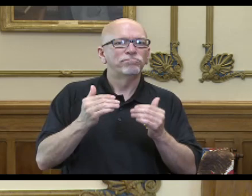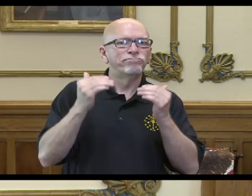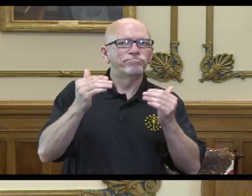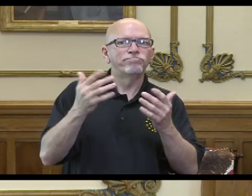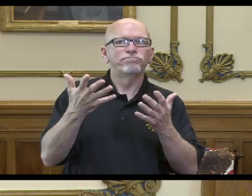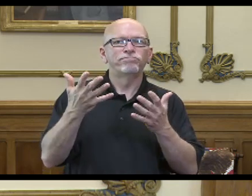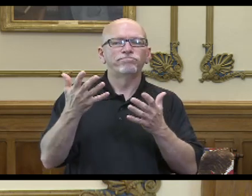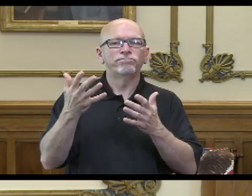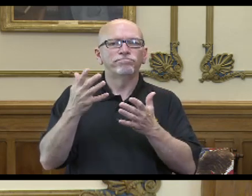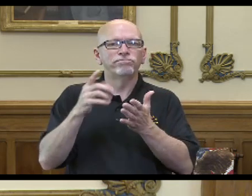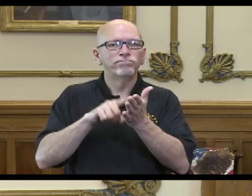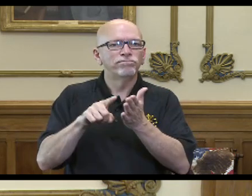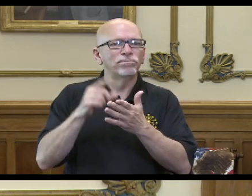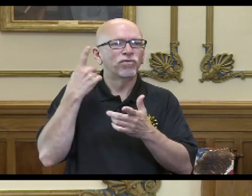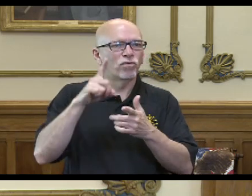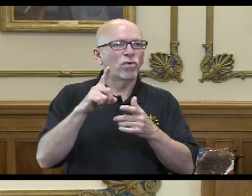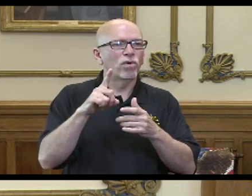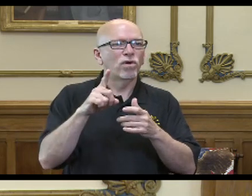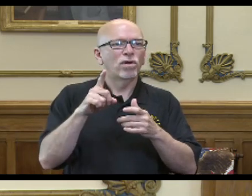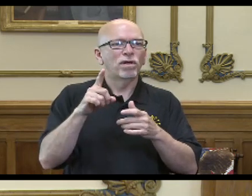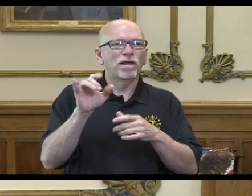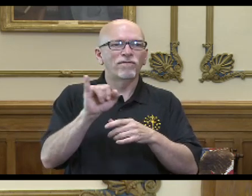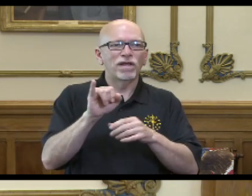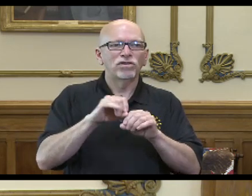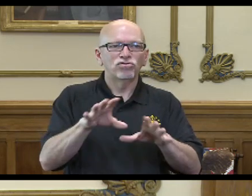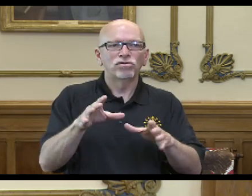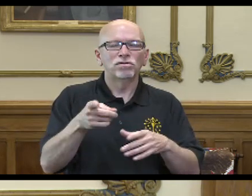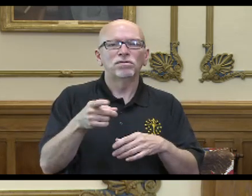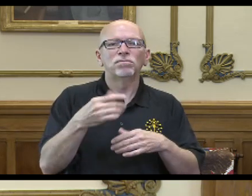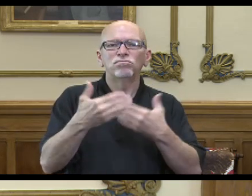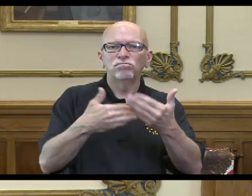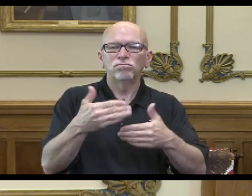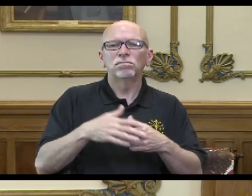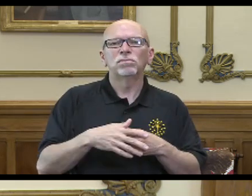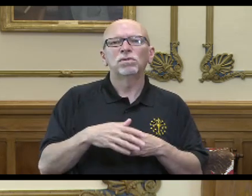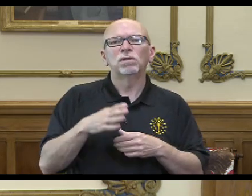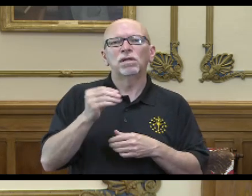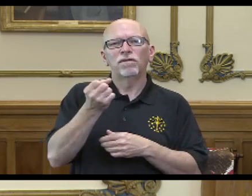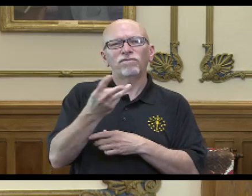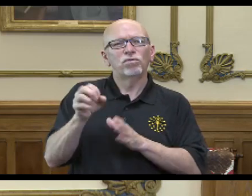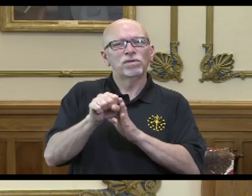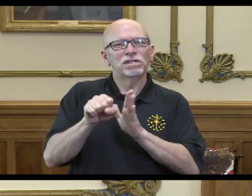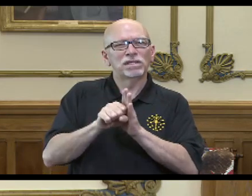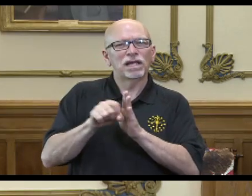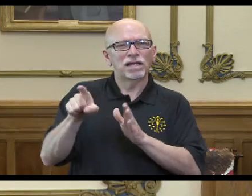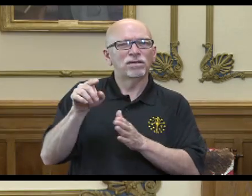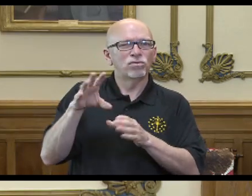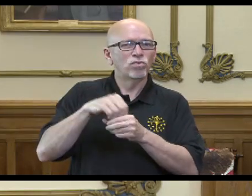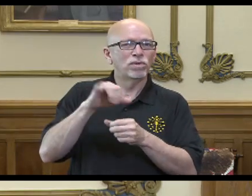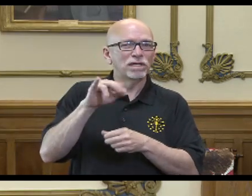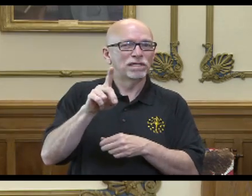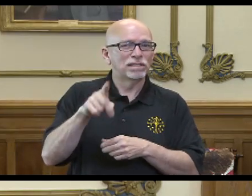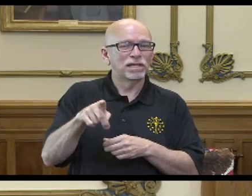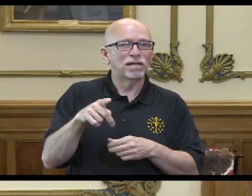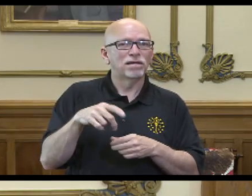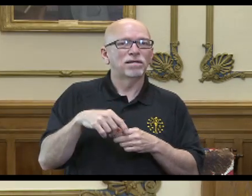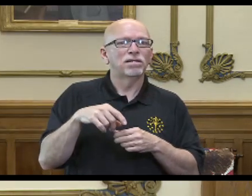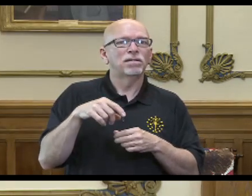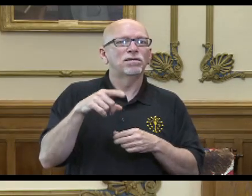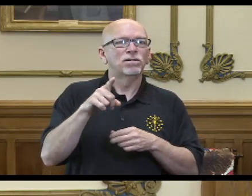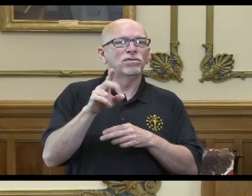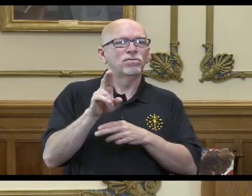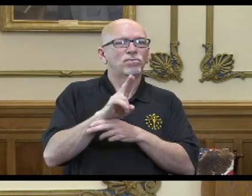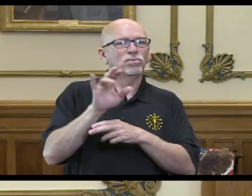nursing homes with repeated infection control deficiencies. A few states, including Indiana, have rarely penalized these